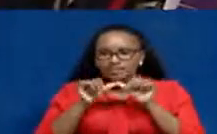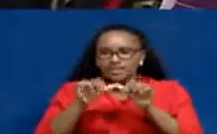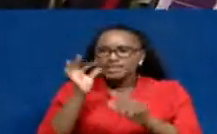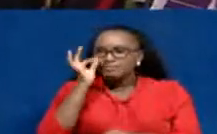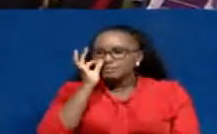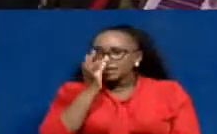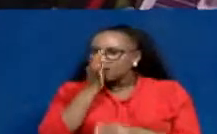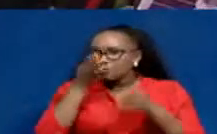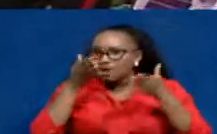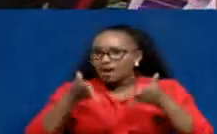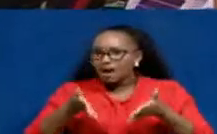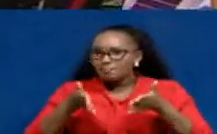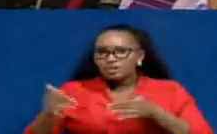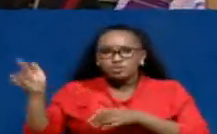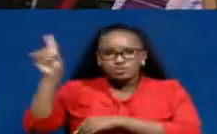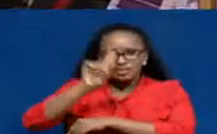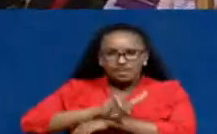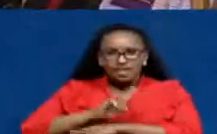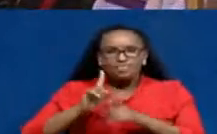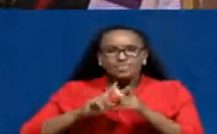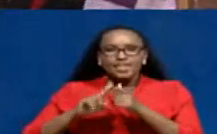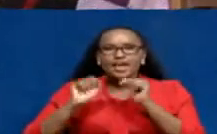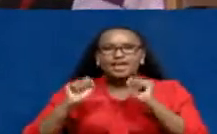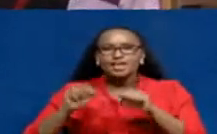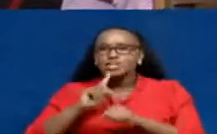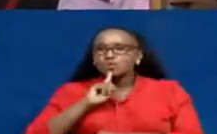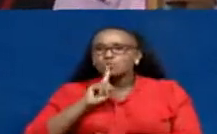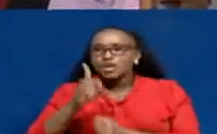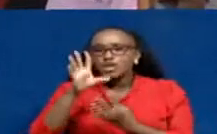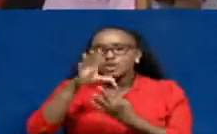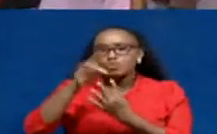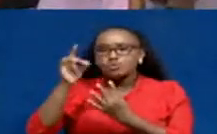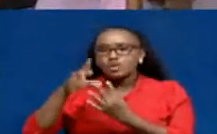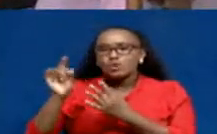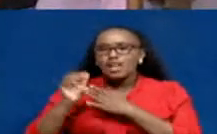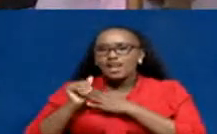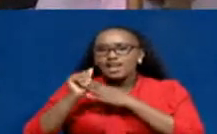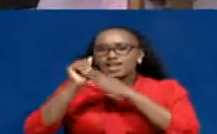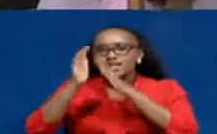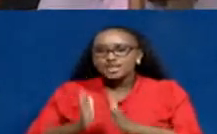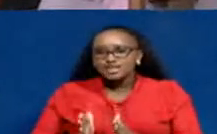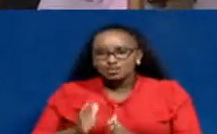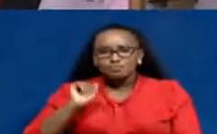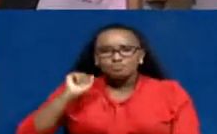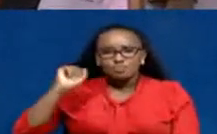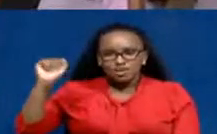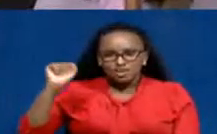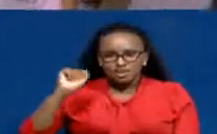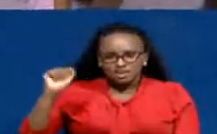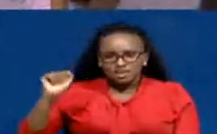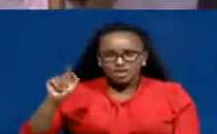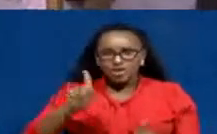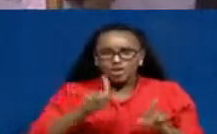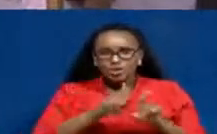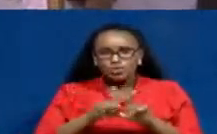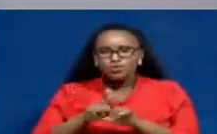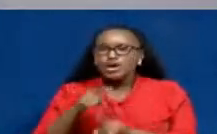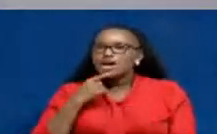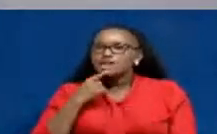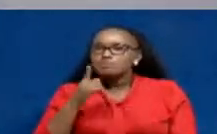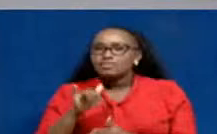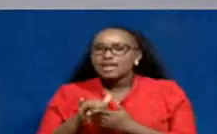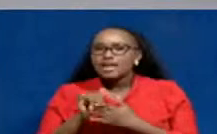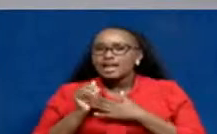today, he would have instructed us to choose leadership over politics. He would have told us